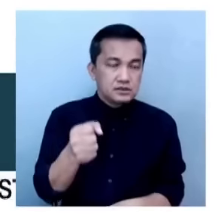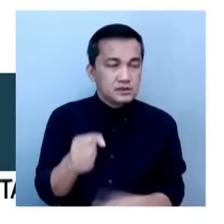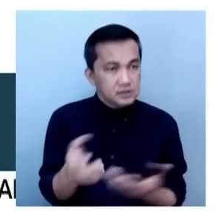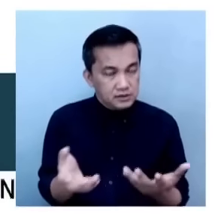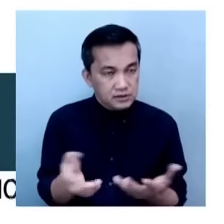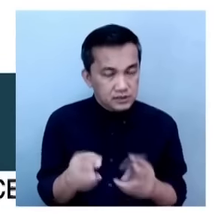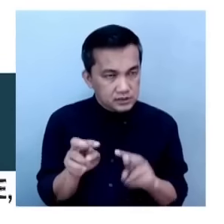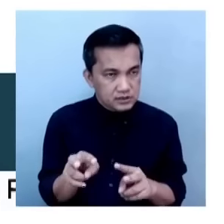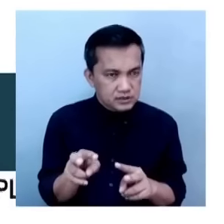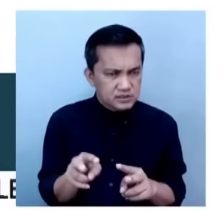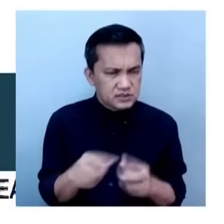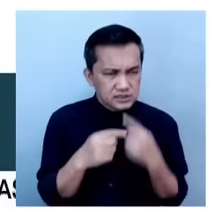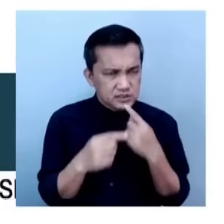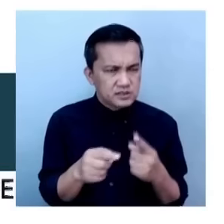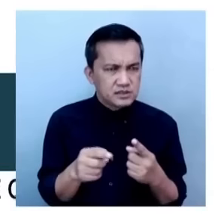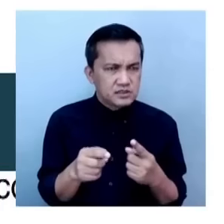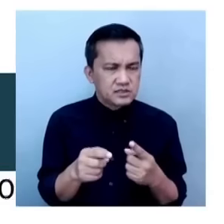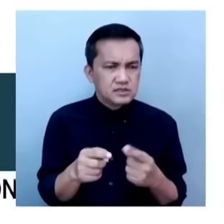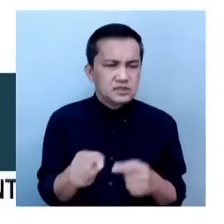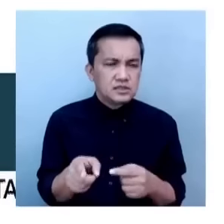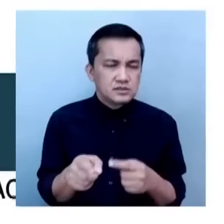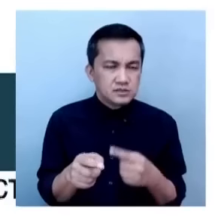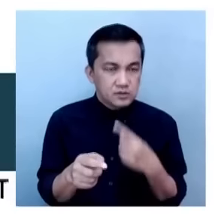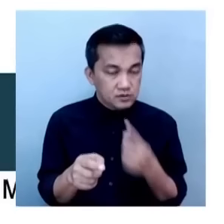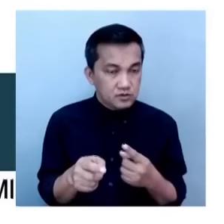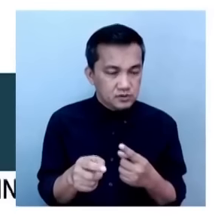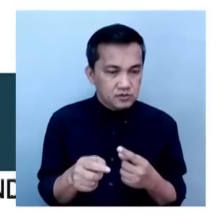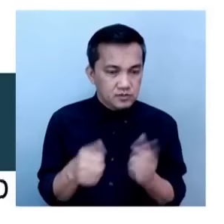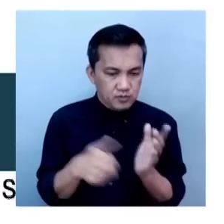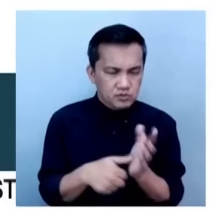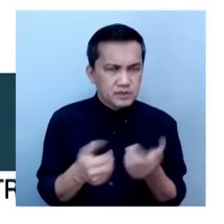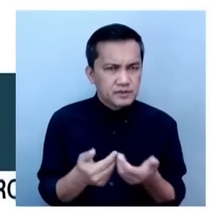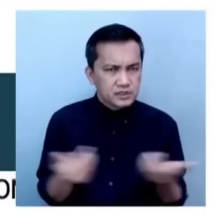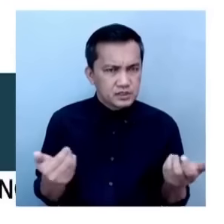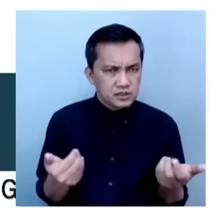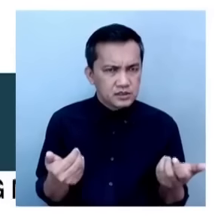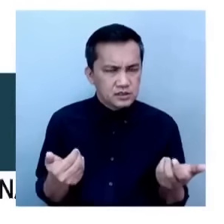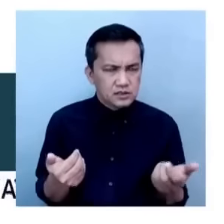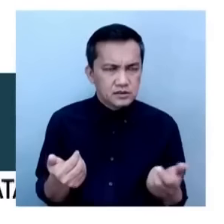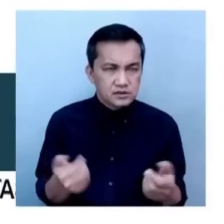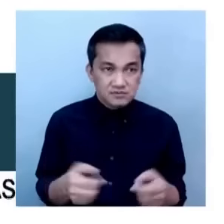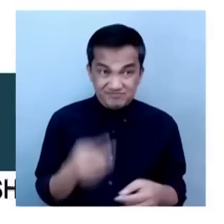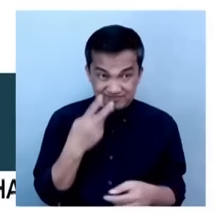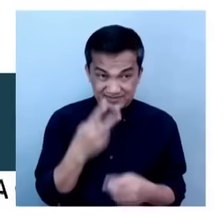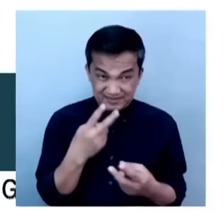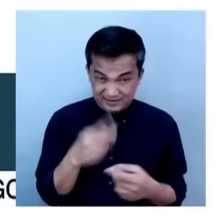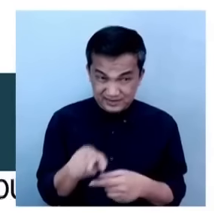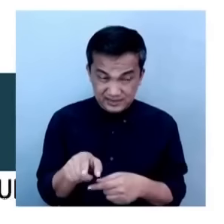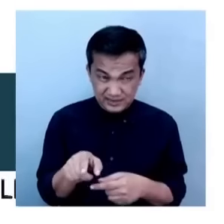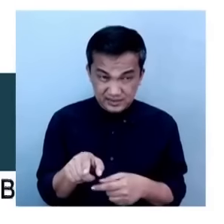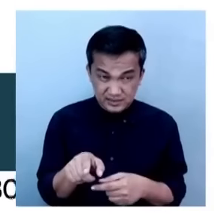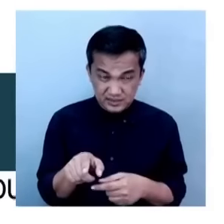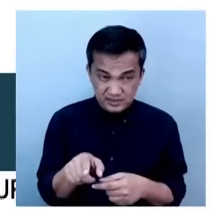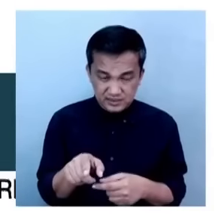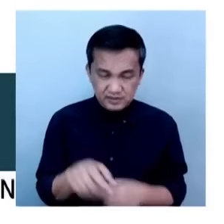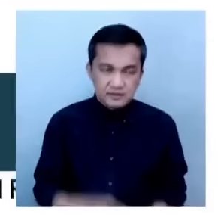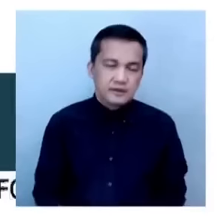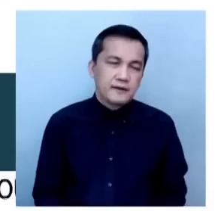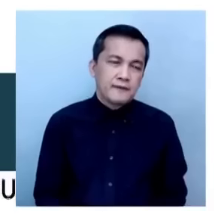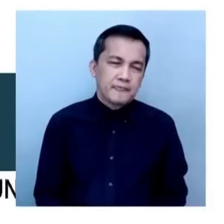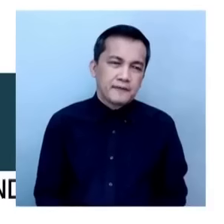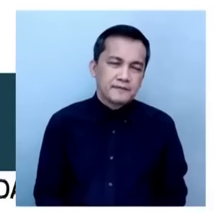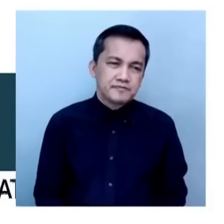was very explicit in saying it, vote separately. Tingin niyo ho ba ito na yung, I mean, will the